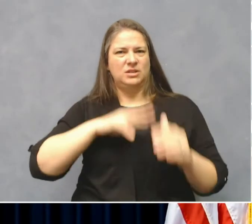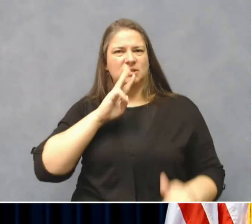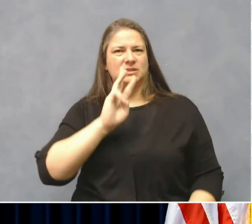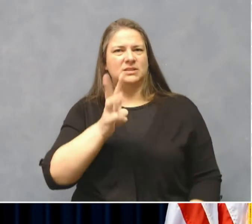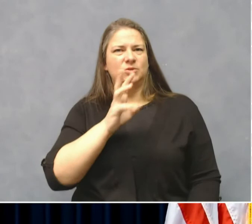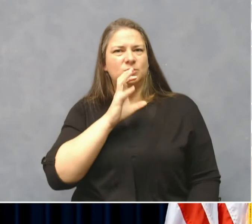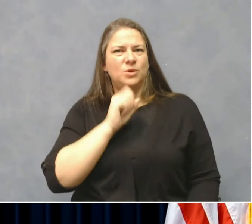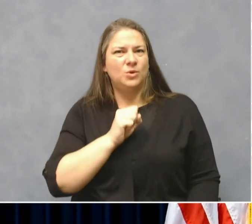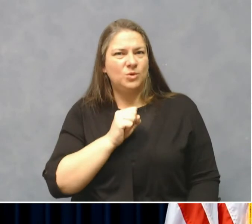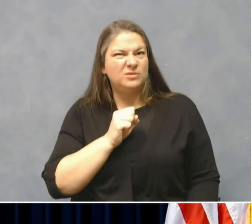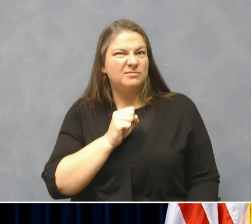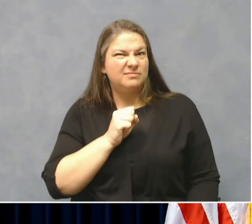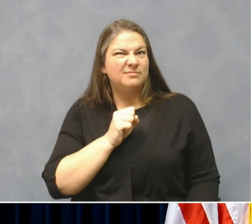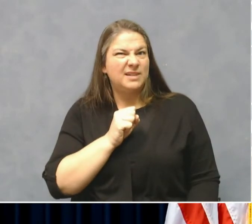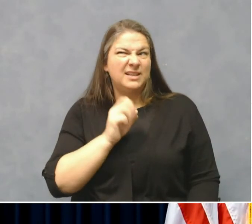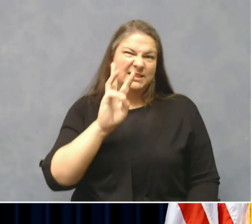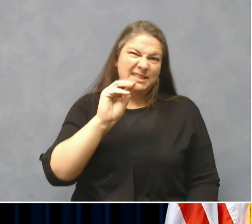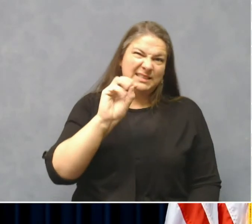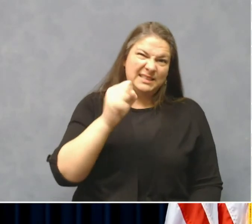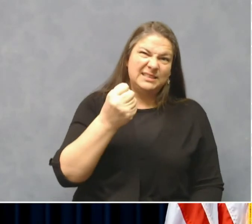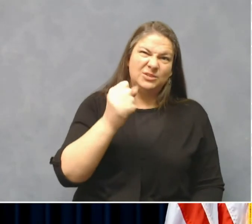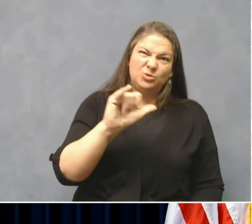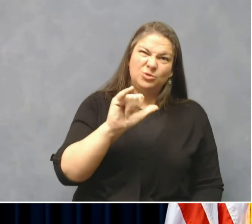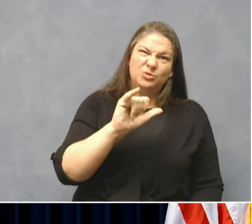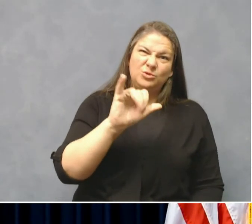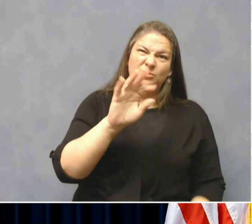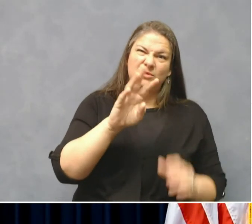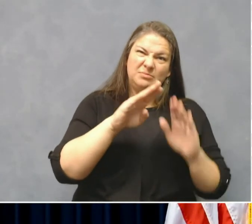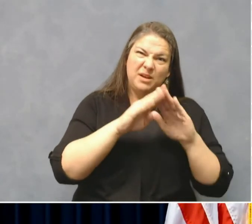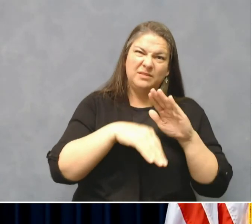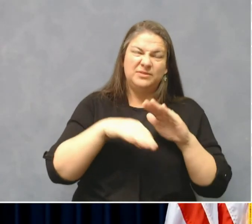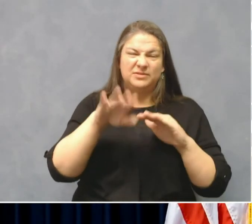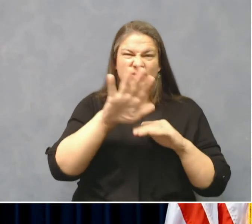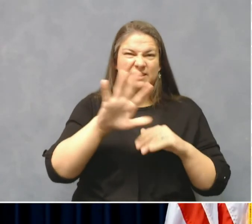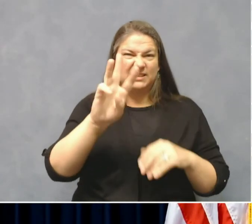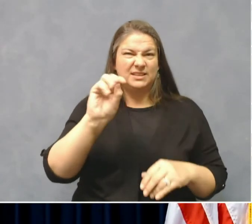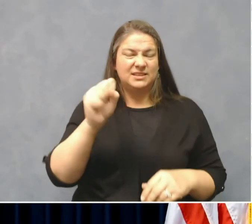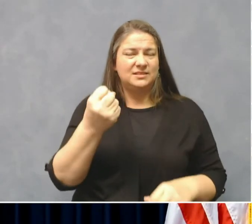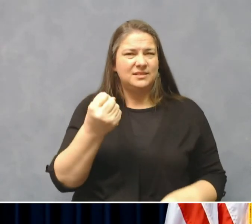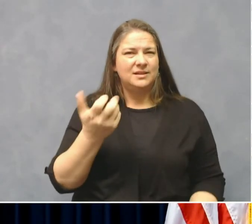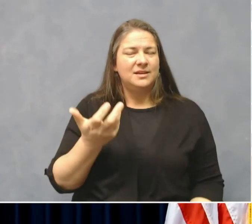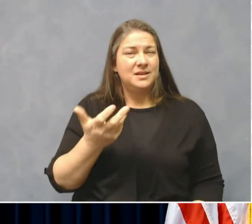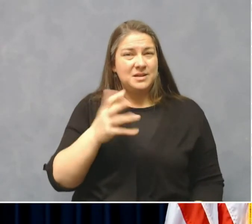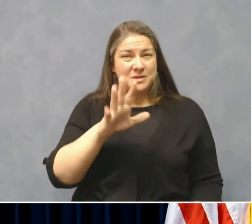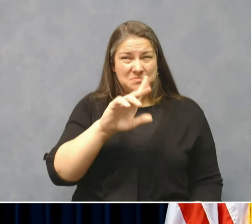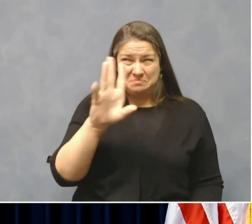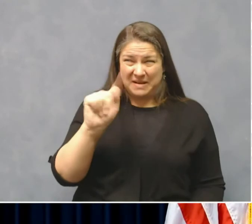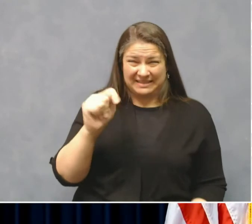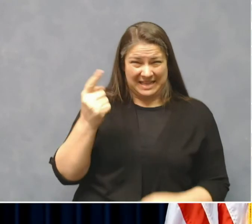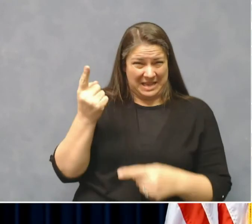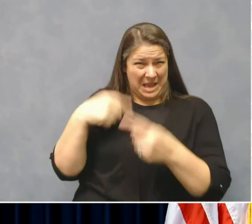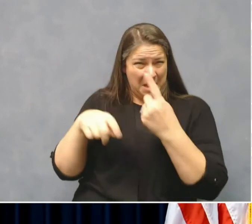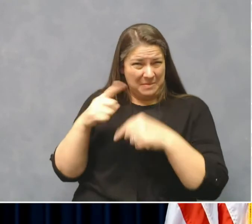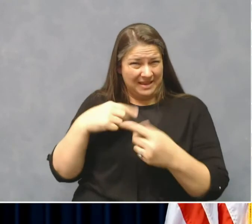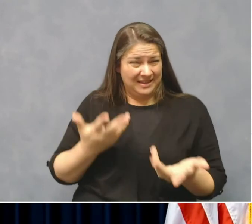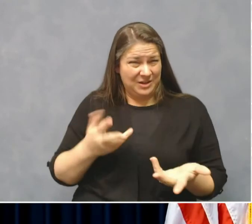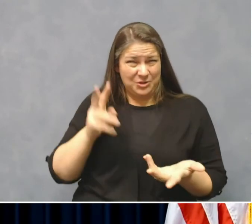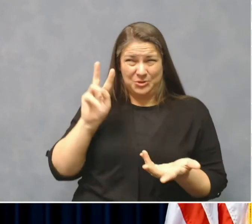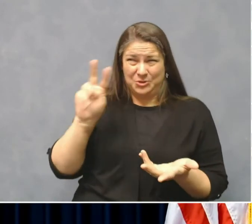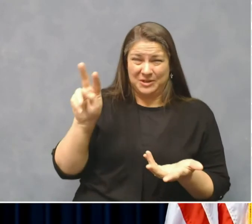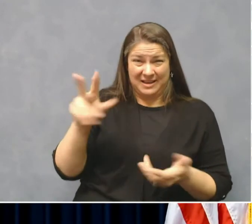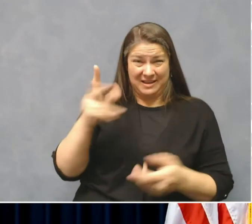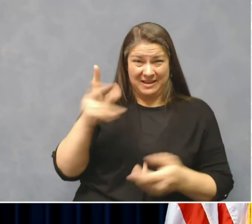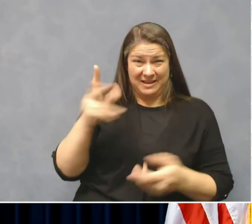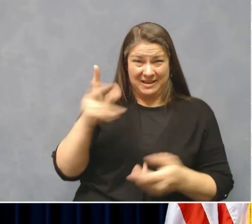their 60s too. And there is light at the end of the tunnel. These vaccines are right around the